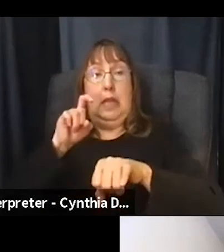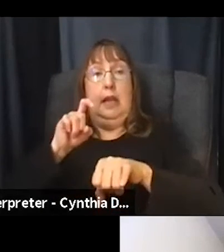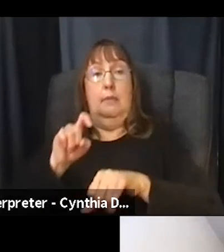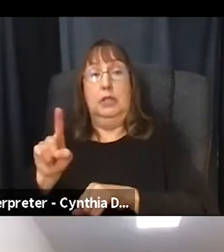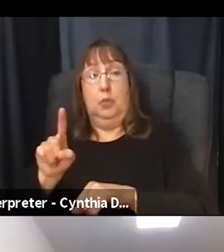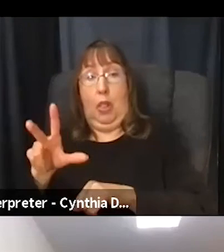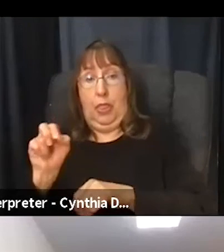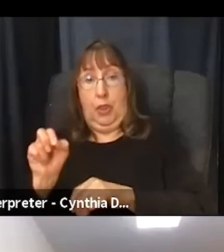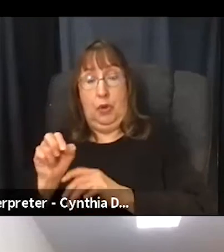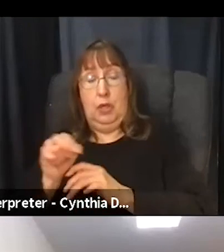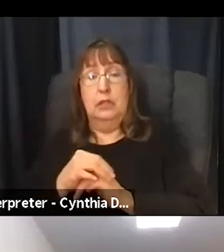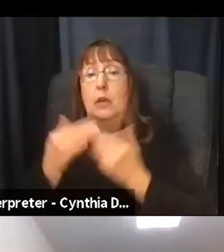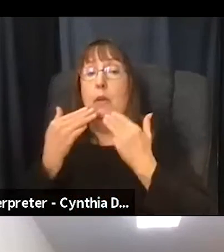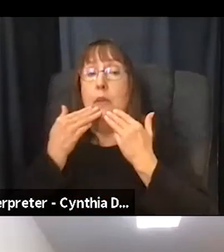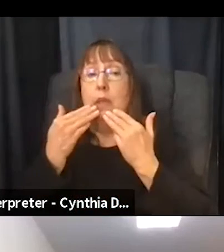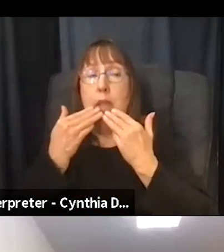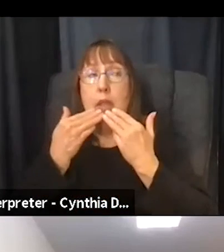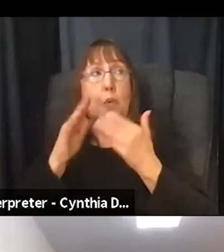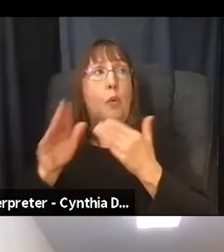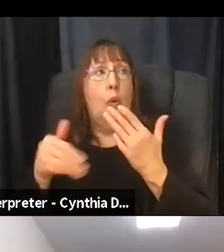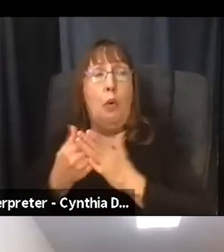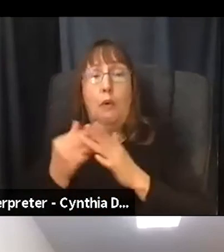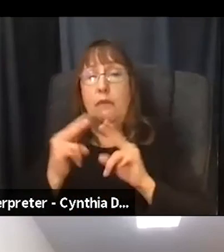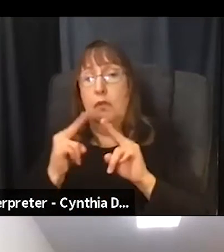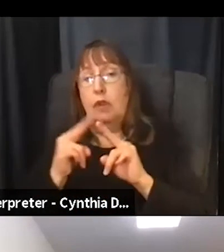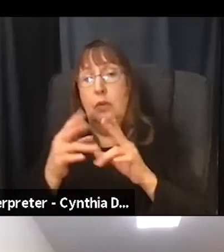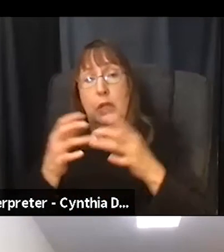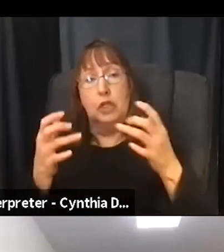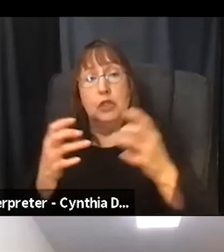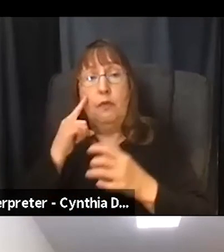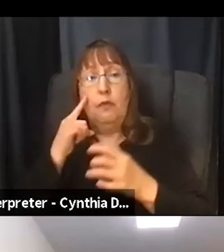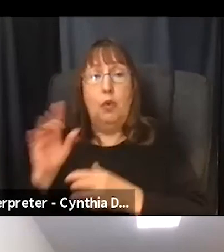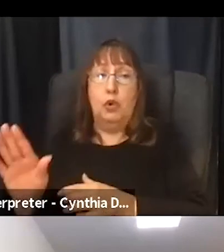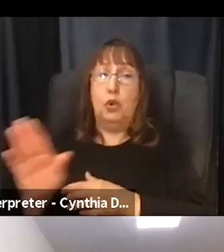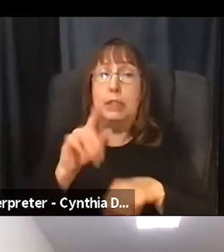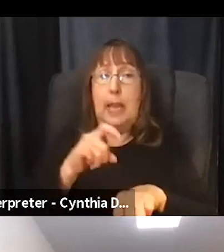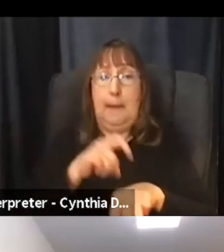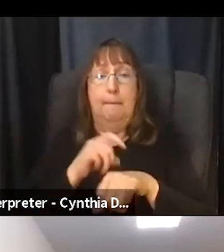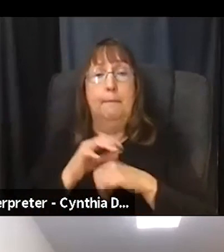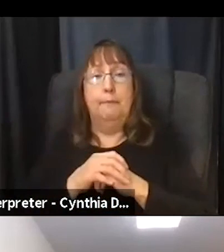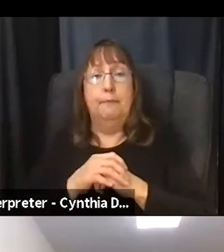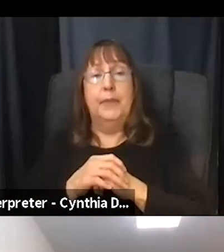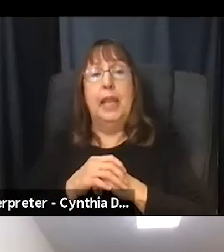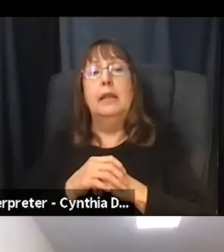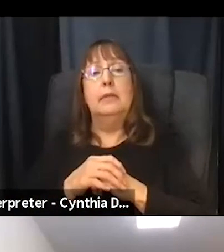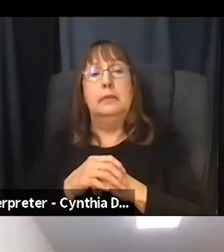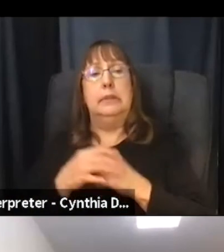Thank you all very, very much for your time. Take care and be well.